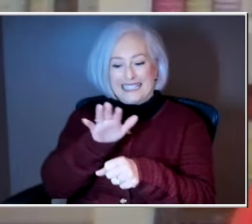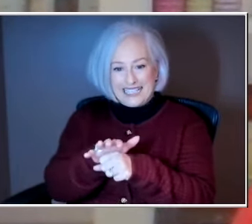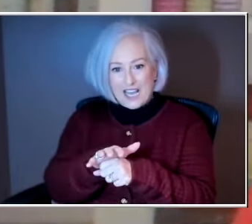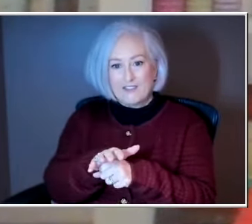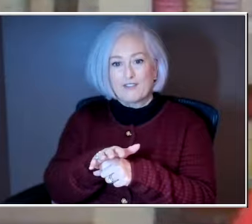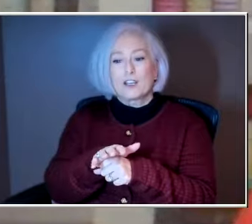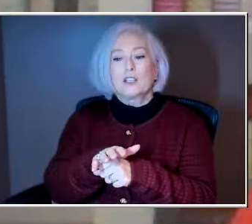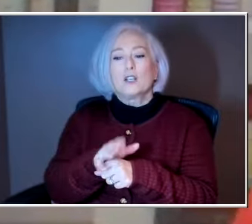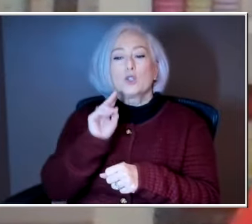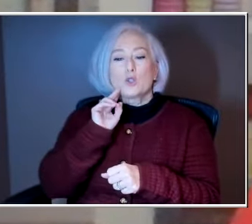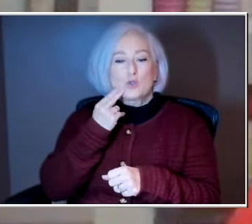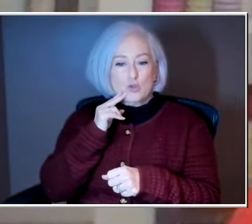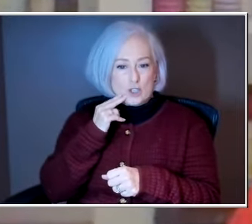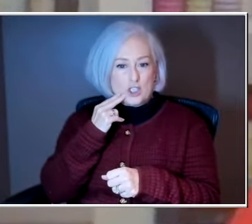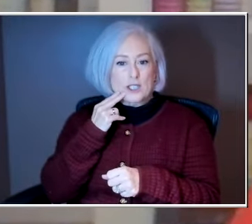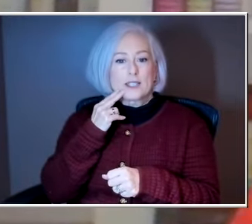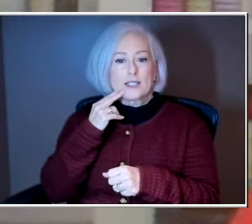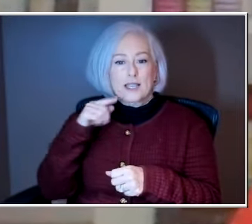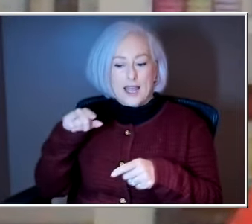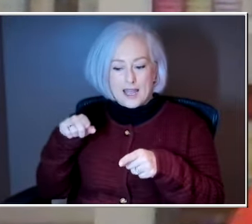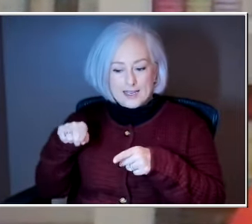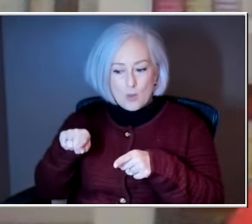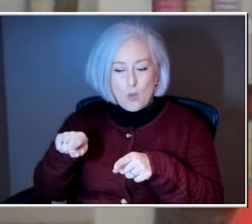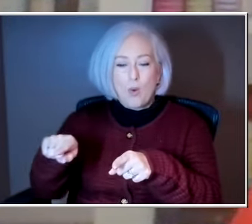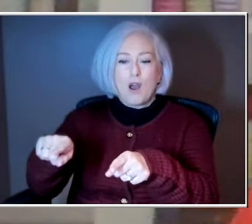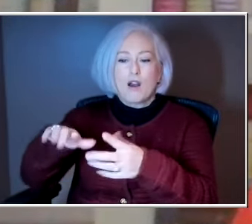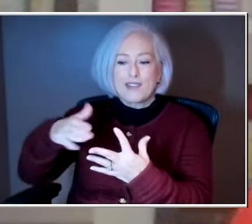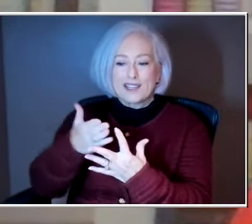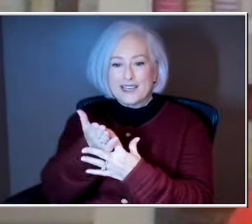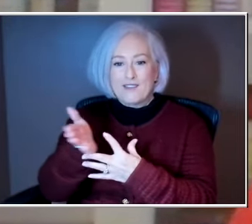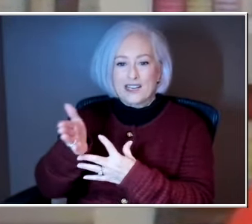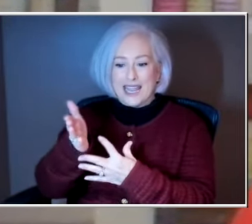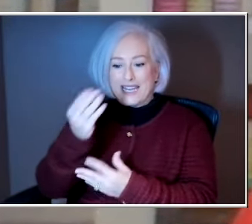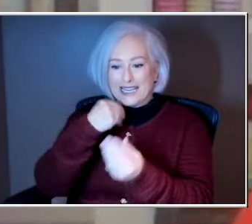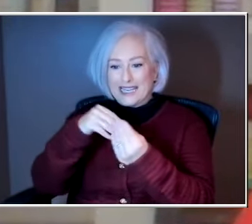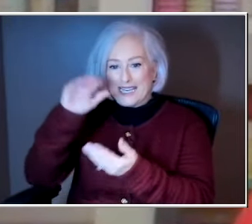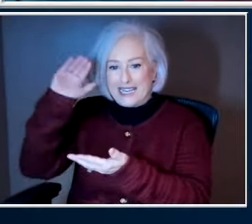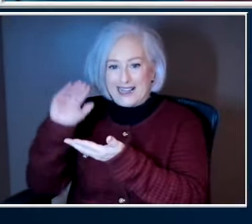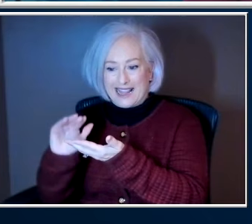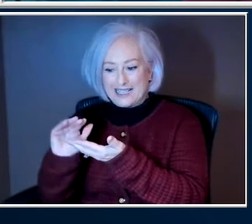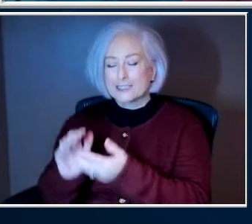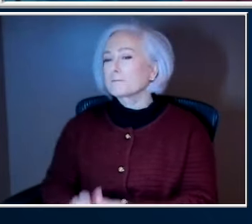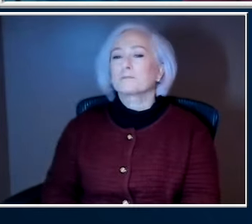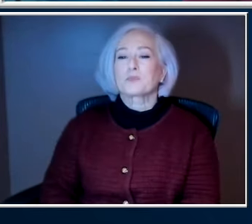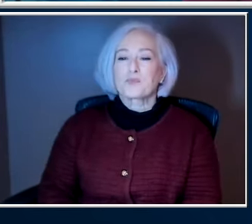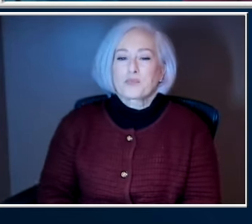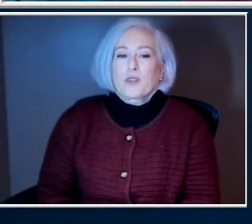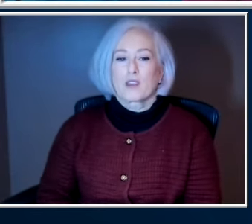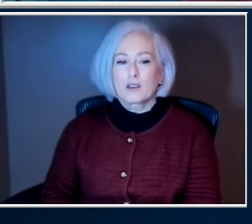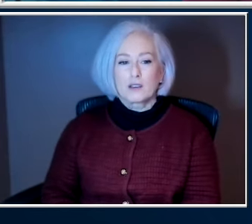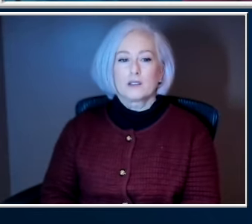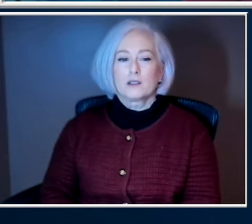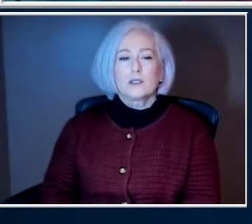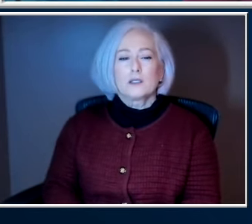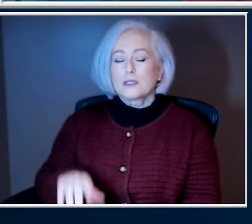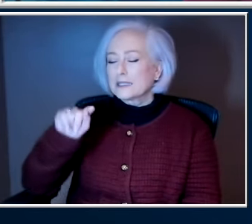nutrition as they're navigating, eating less overall. What's texture difficulty?